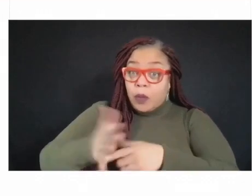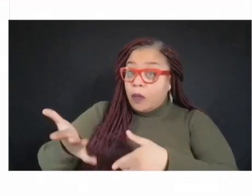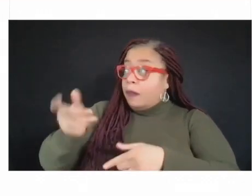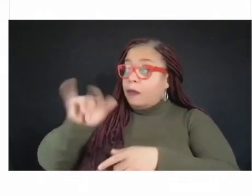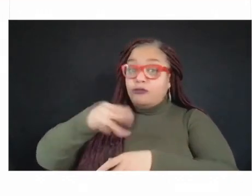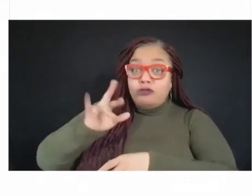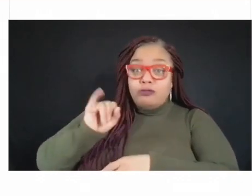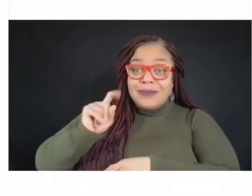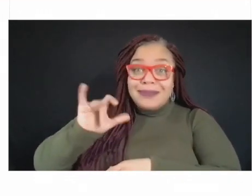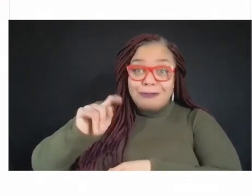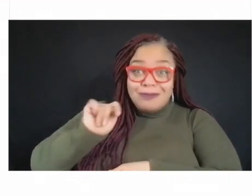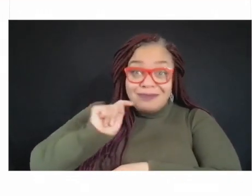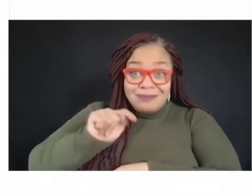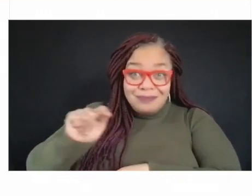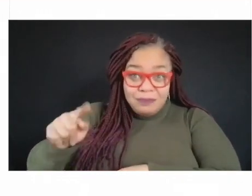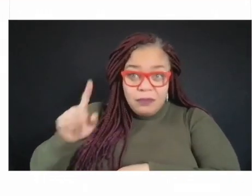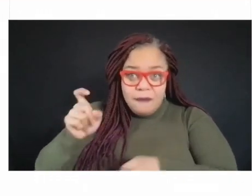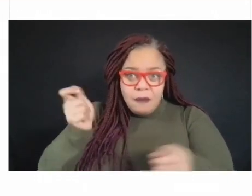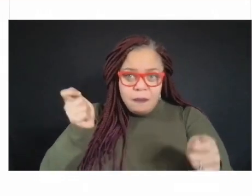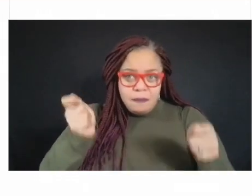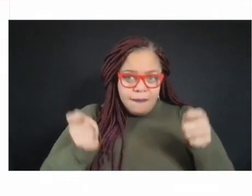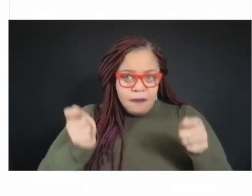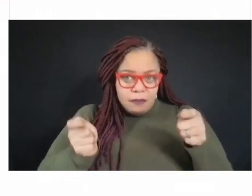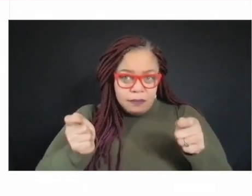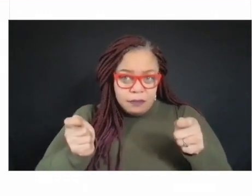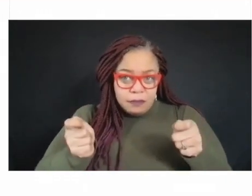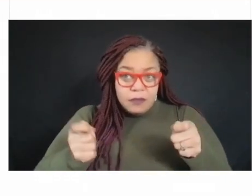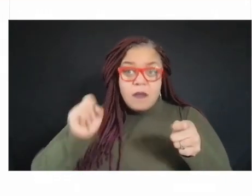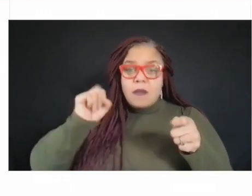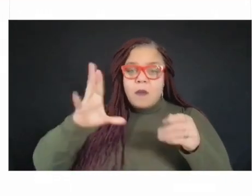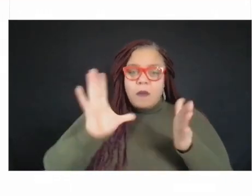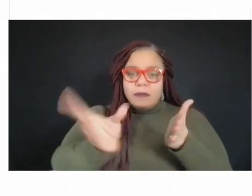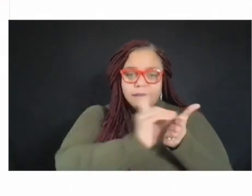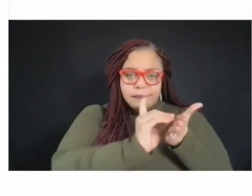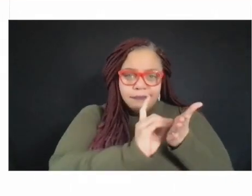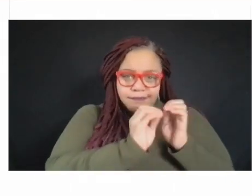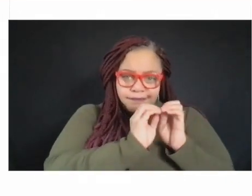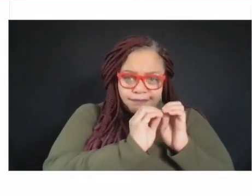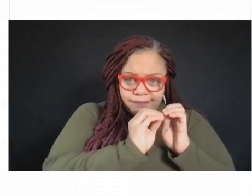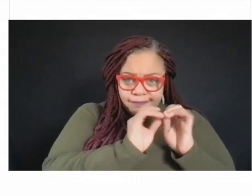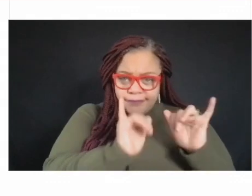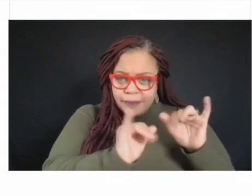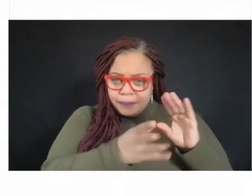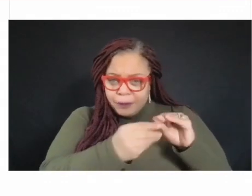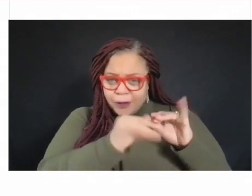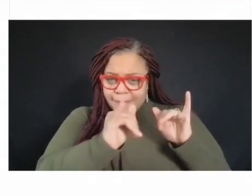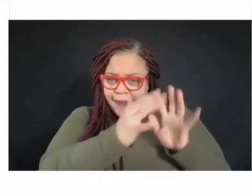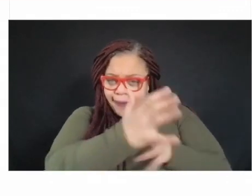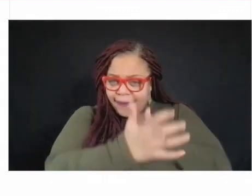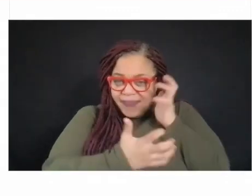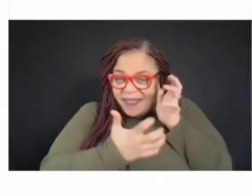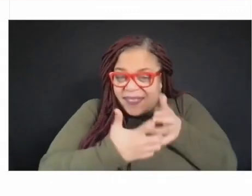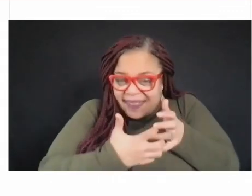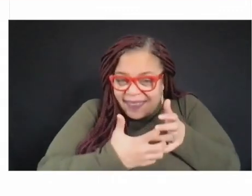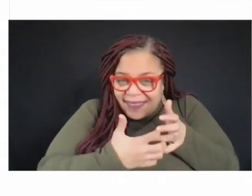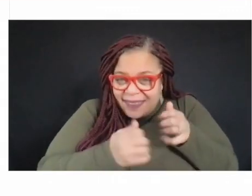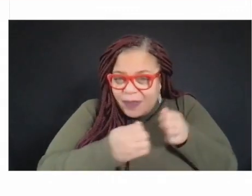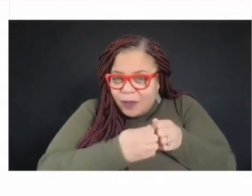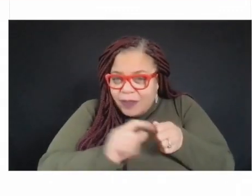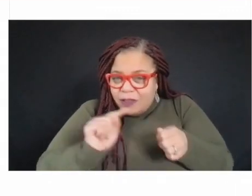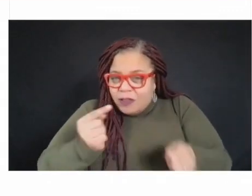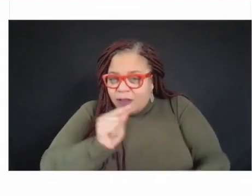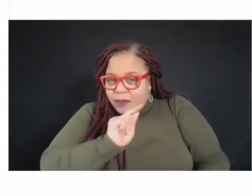or craft the messaging that fits with just the overall culture in